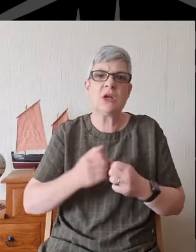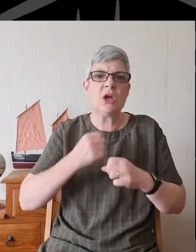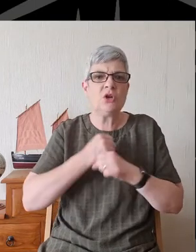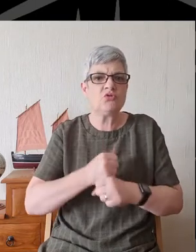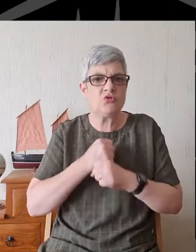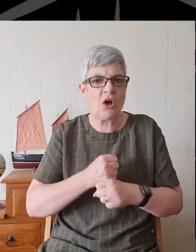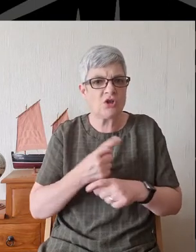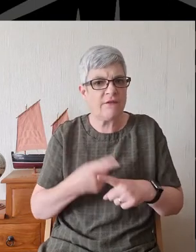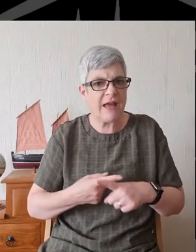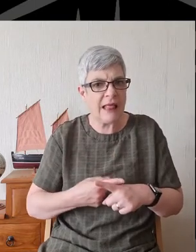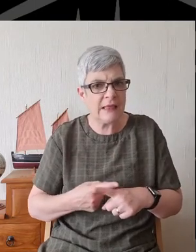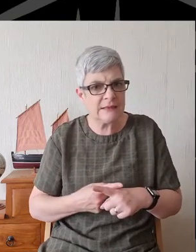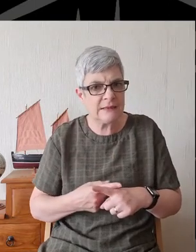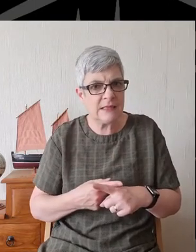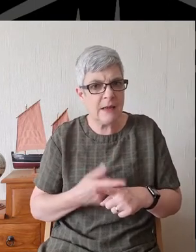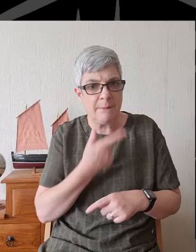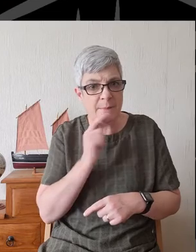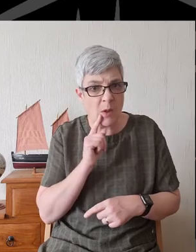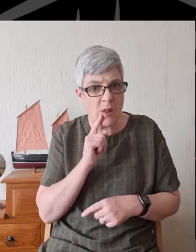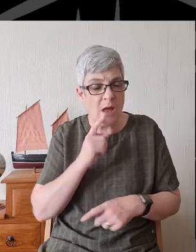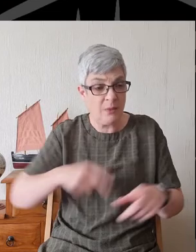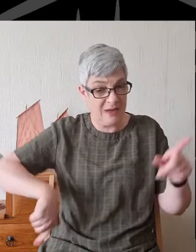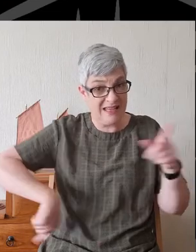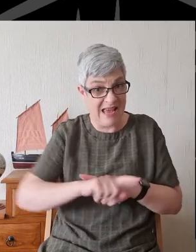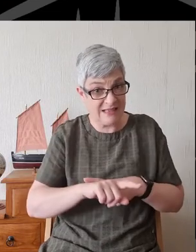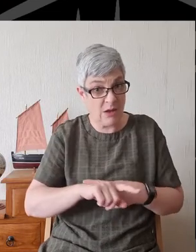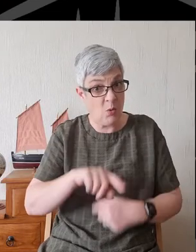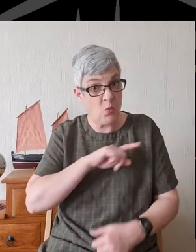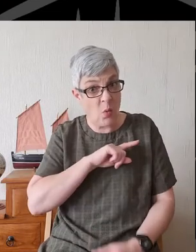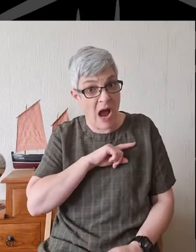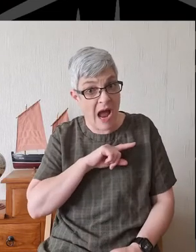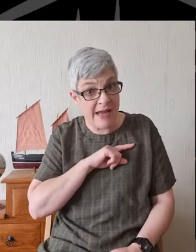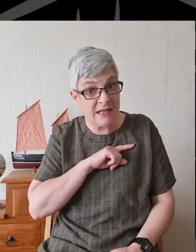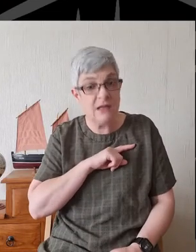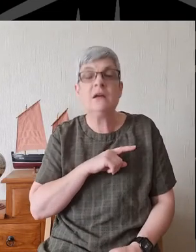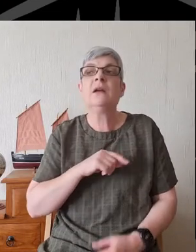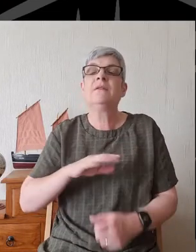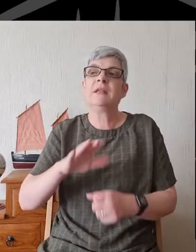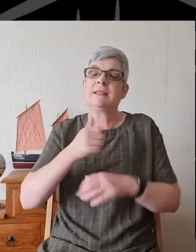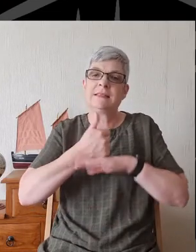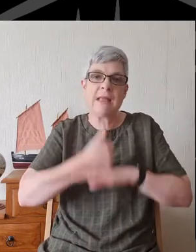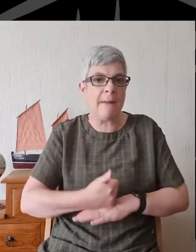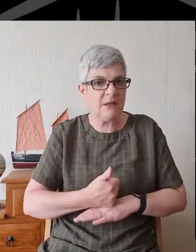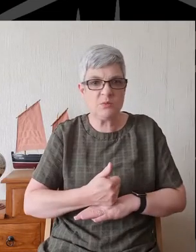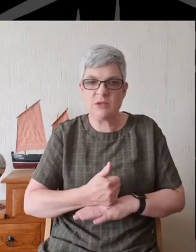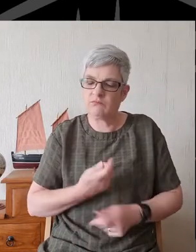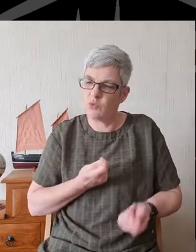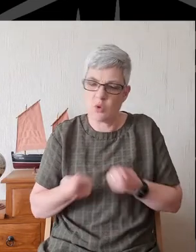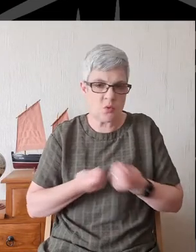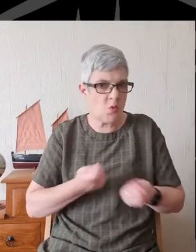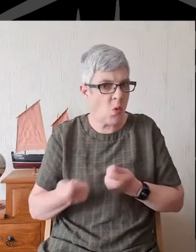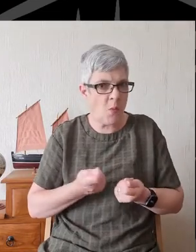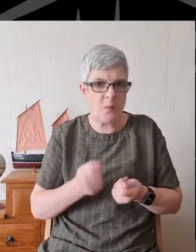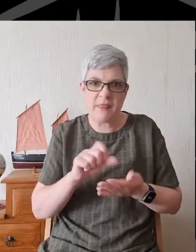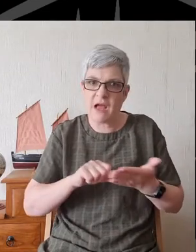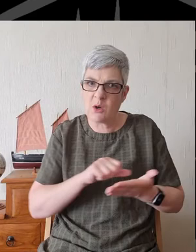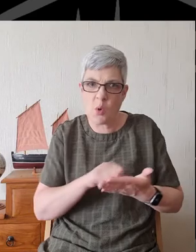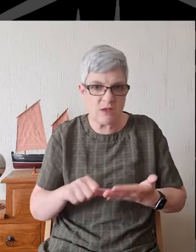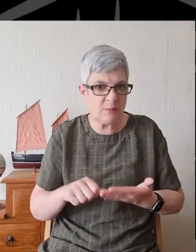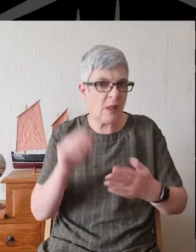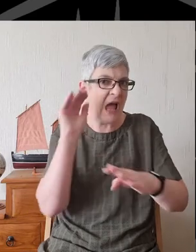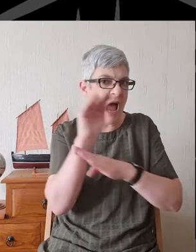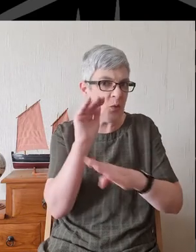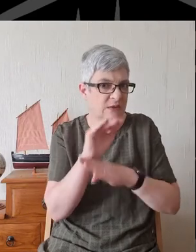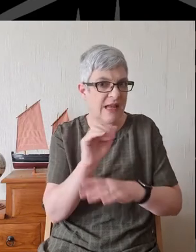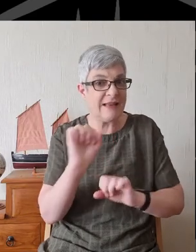the CFE because they were kicked out because the establishment couldn't cope with a gospel that was being preached outside